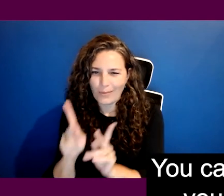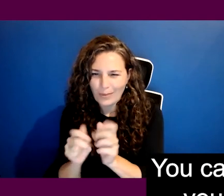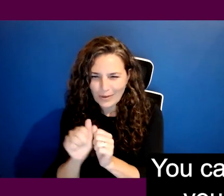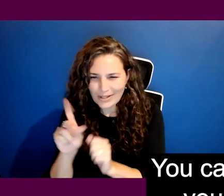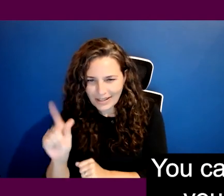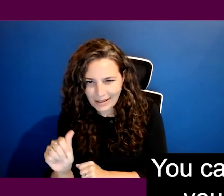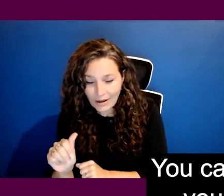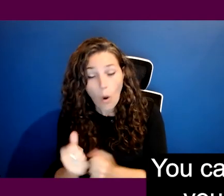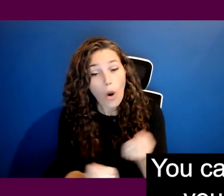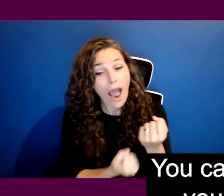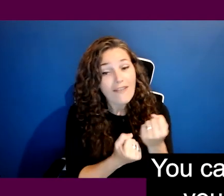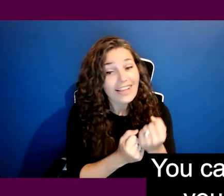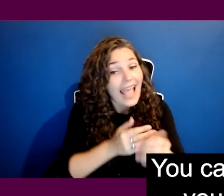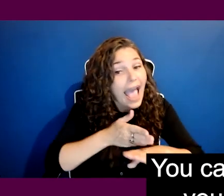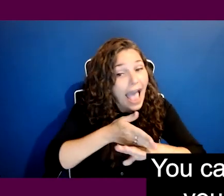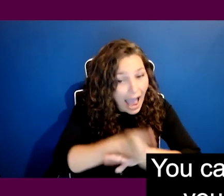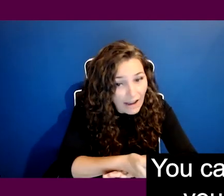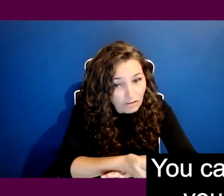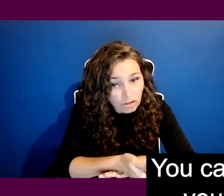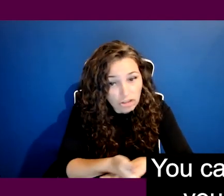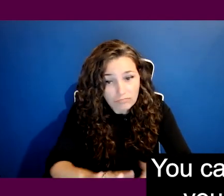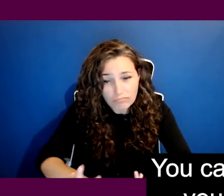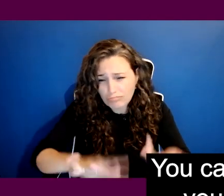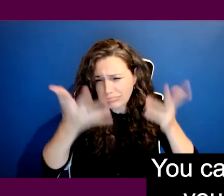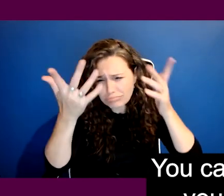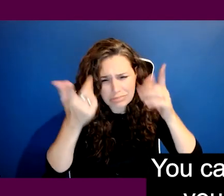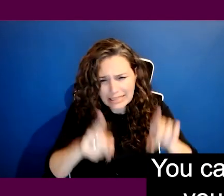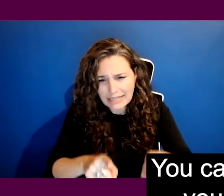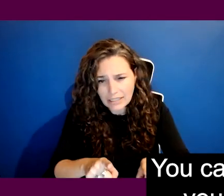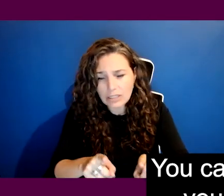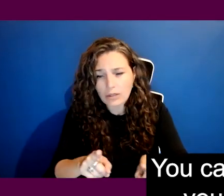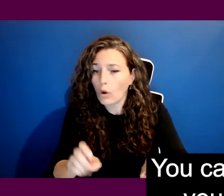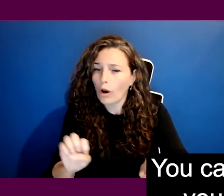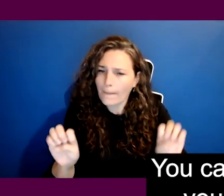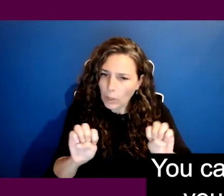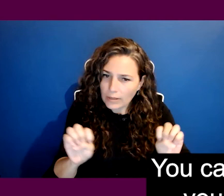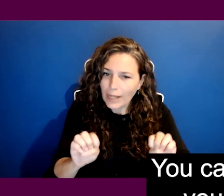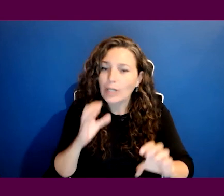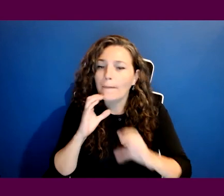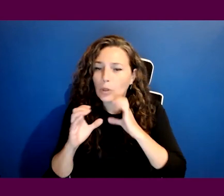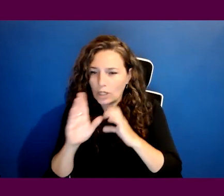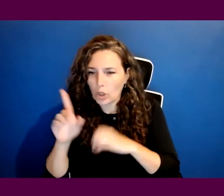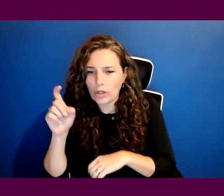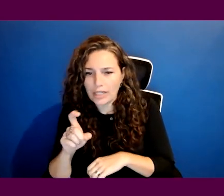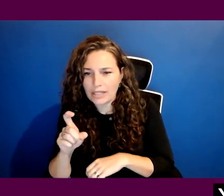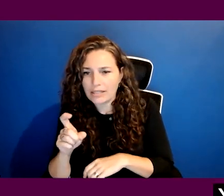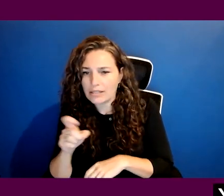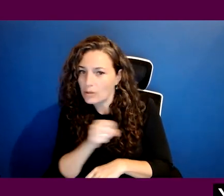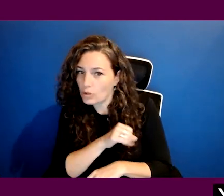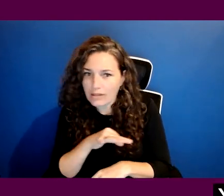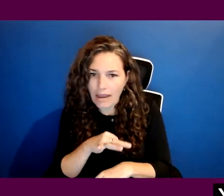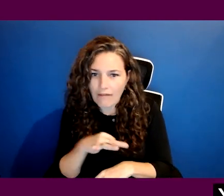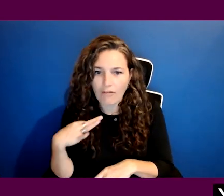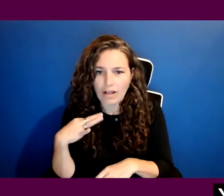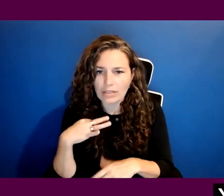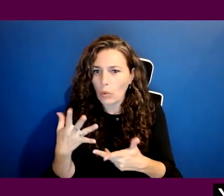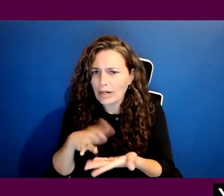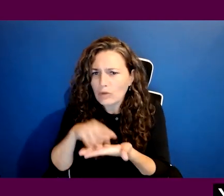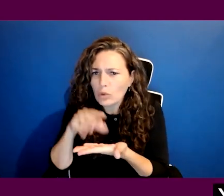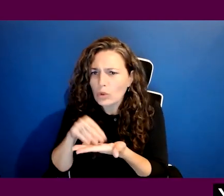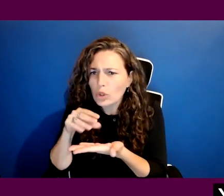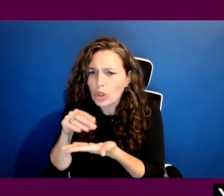You can advocate after a disaster by communicating your needs and what you have learned to your community. You can start with your support